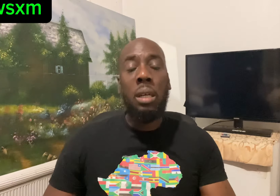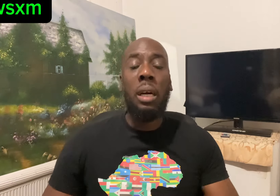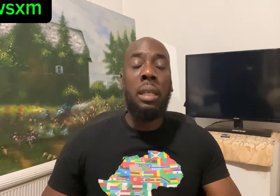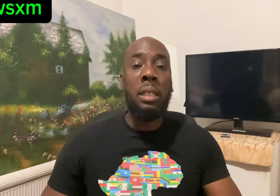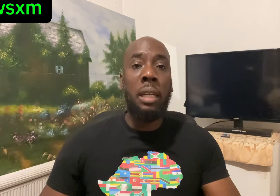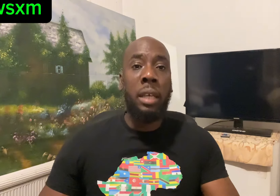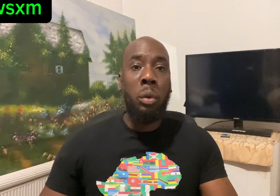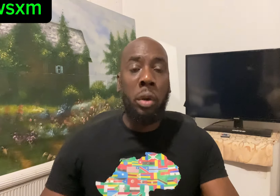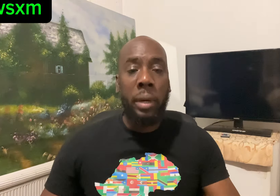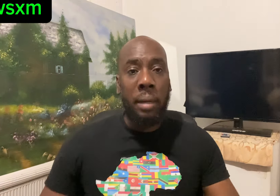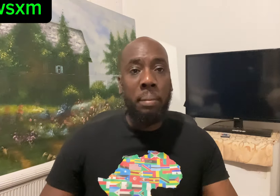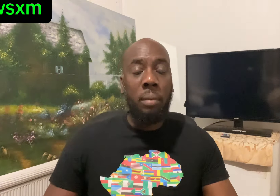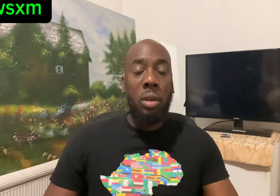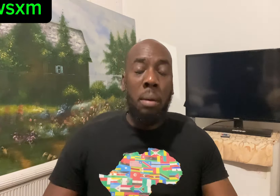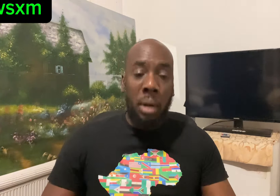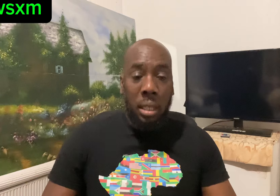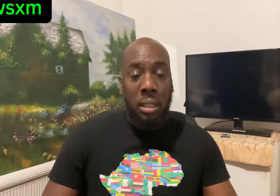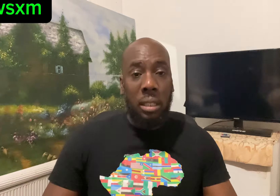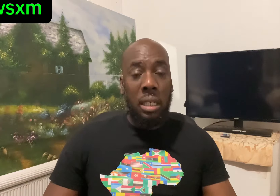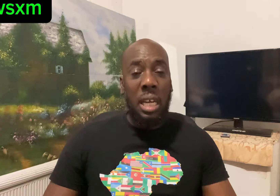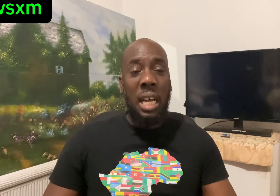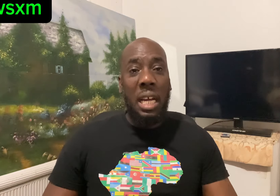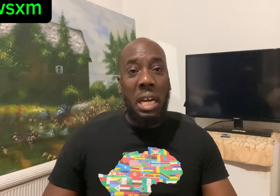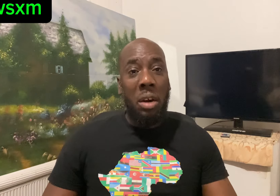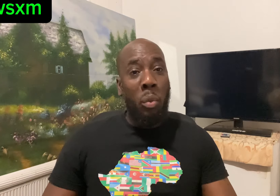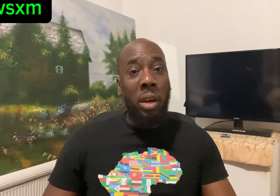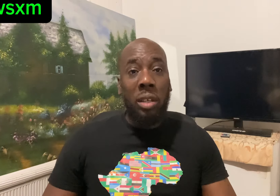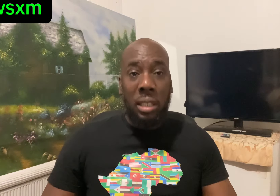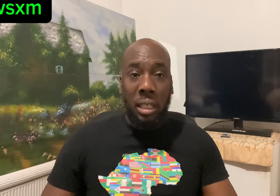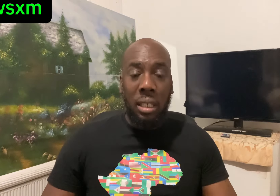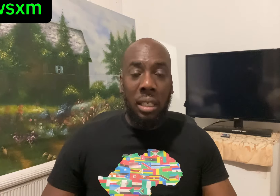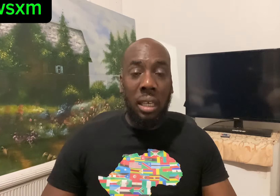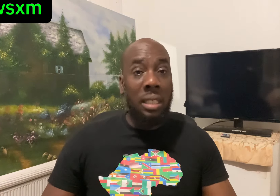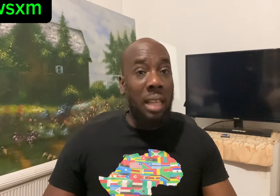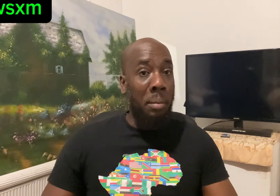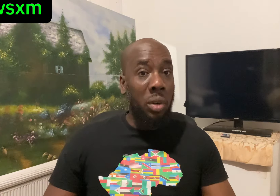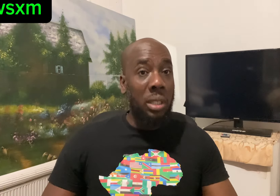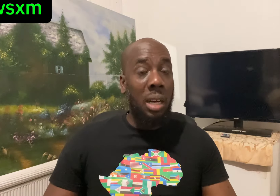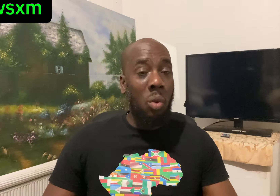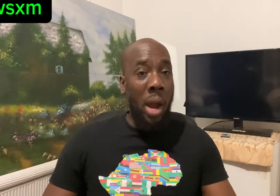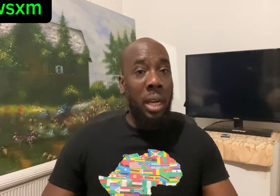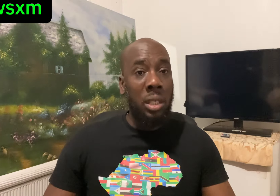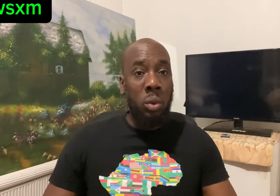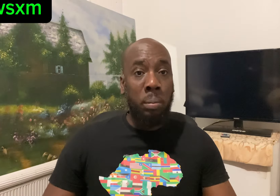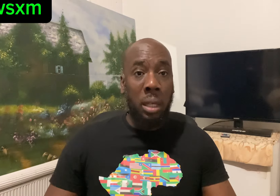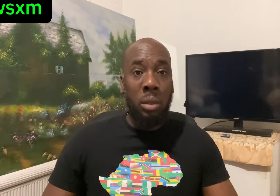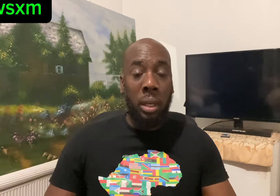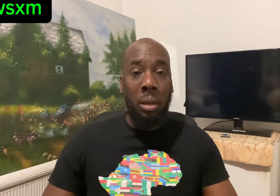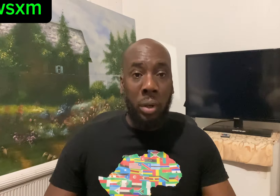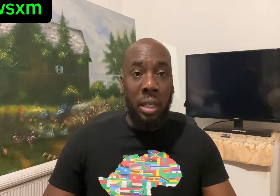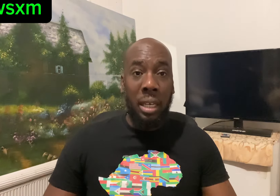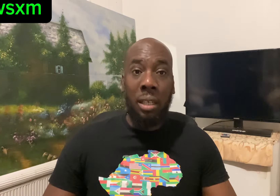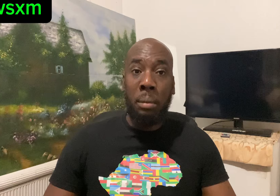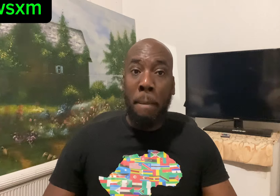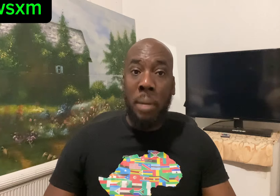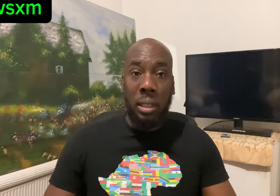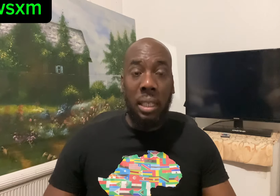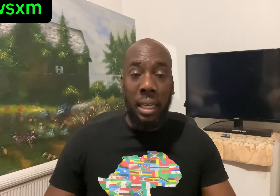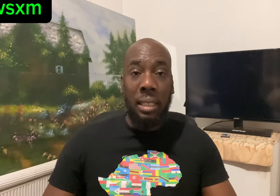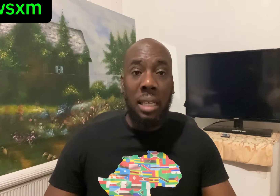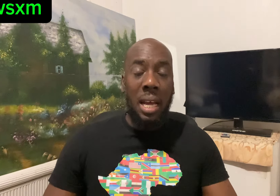people and you can work with them. But we're gonna see as time goes on why these two parties will not work, and they're